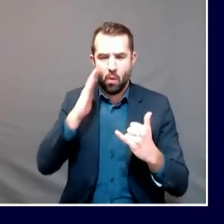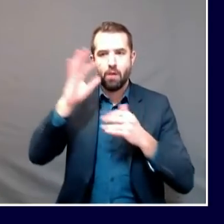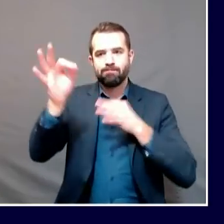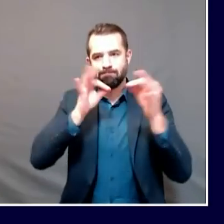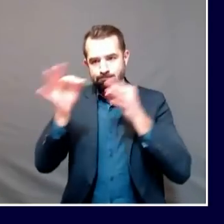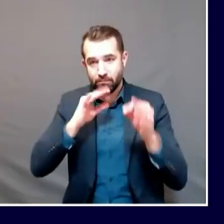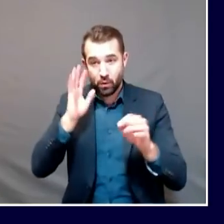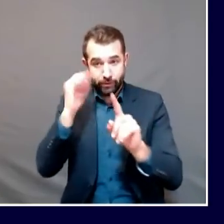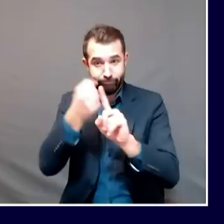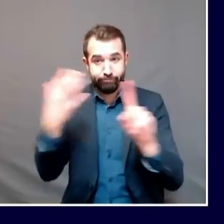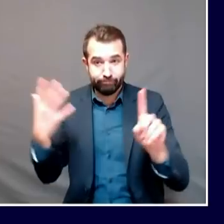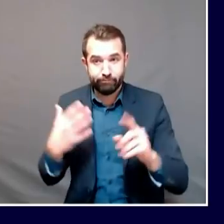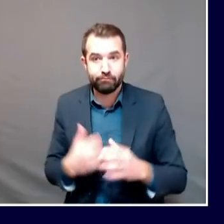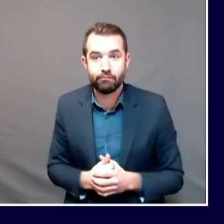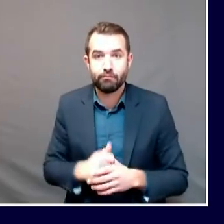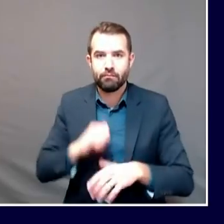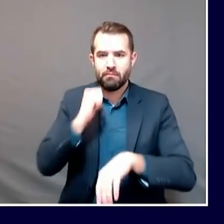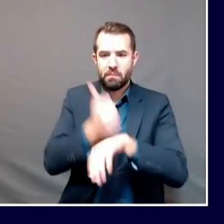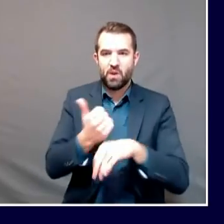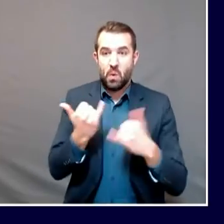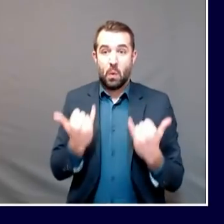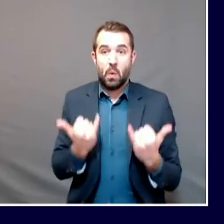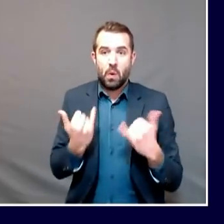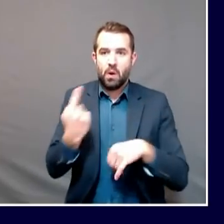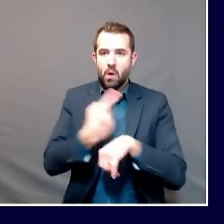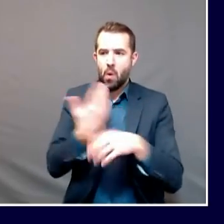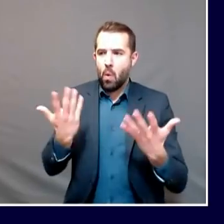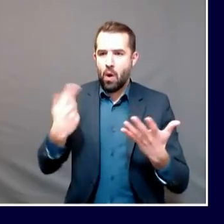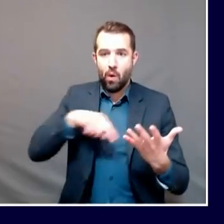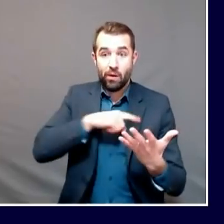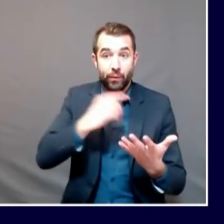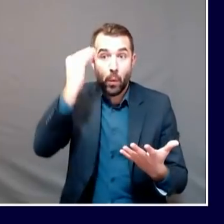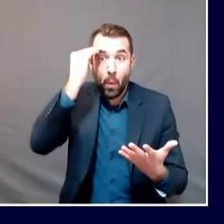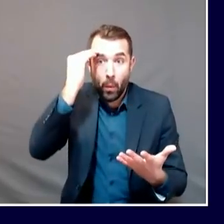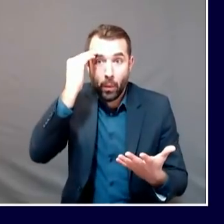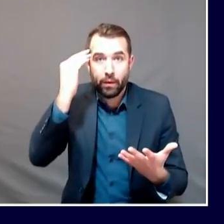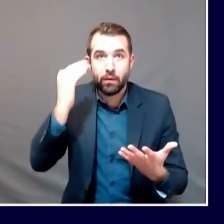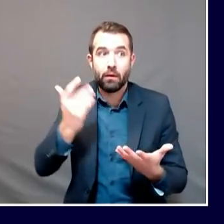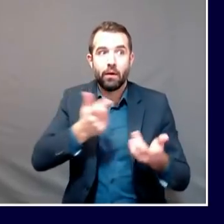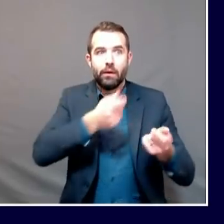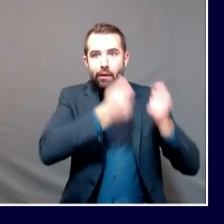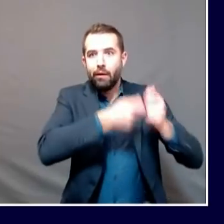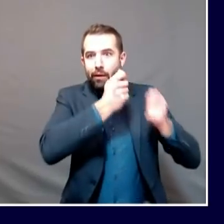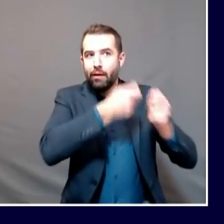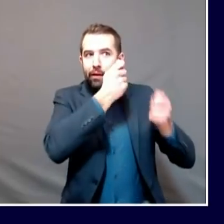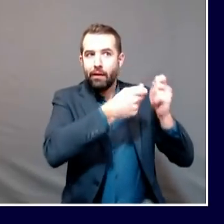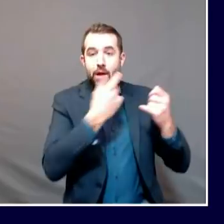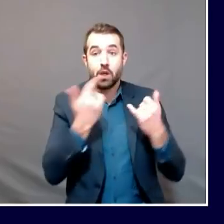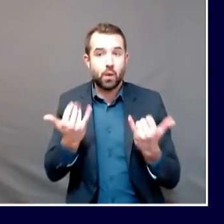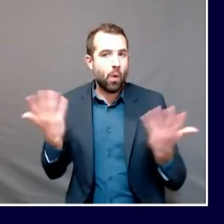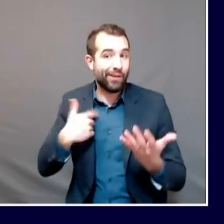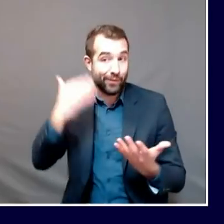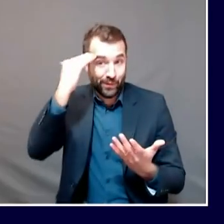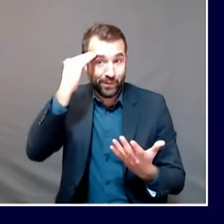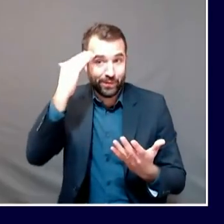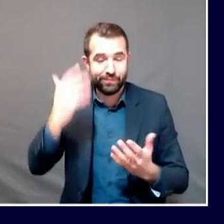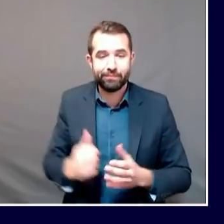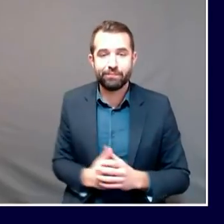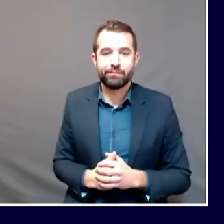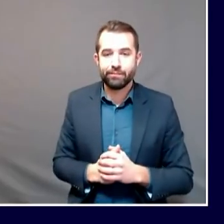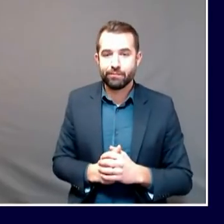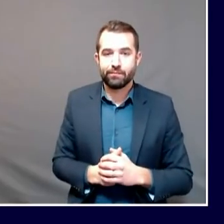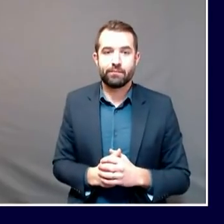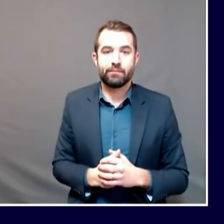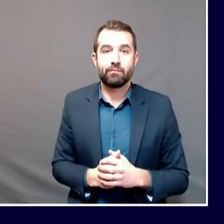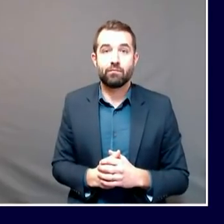now. So I'd like to start that today. And there are so many questions that are out there right now. We will endeavor to do